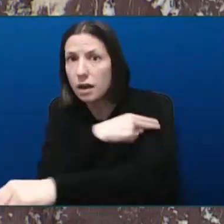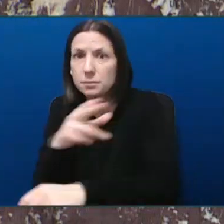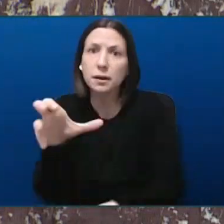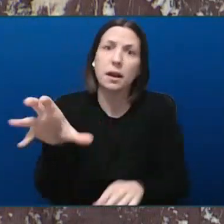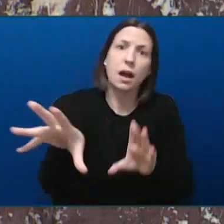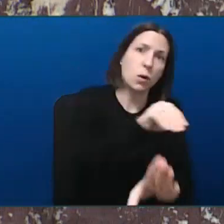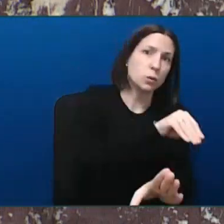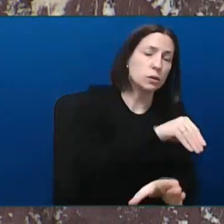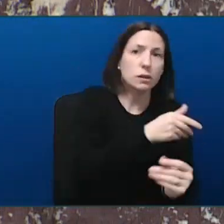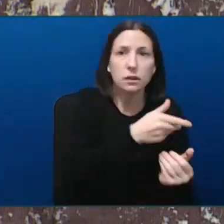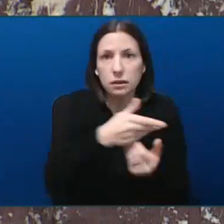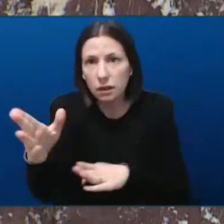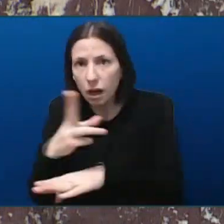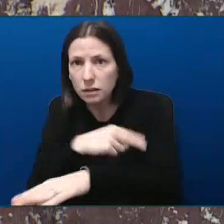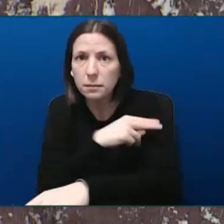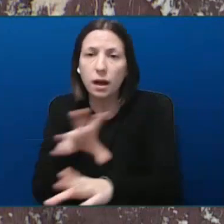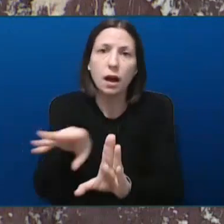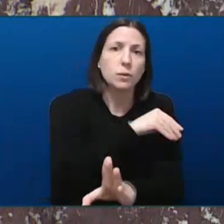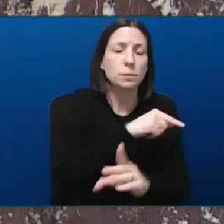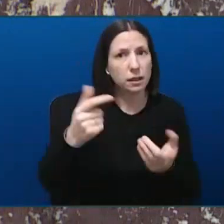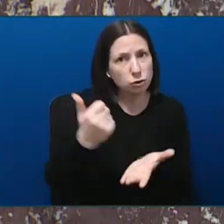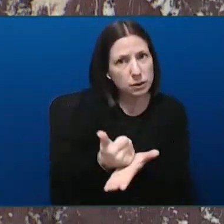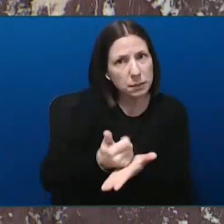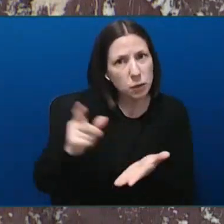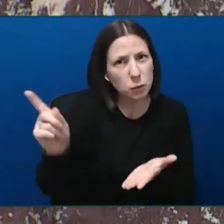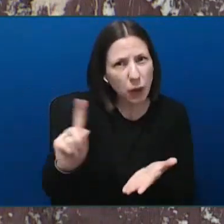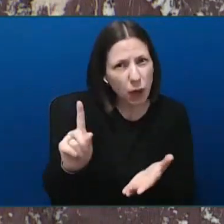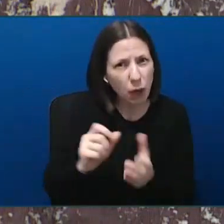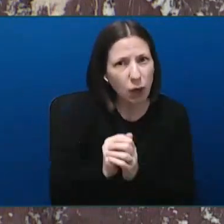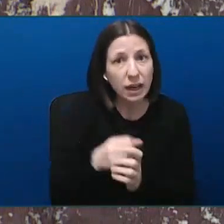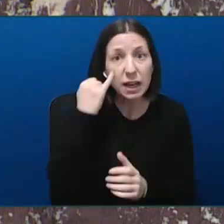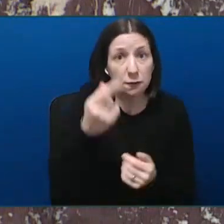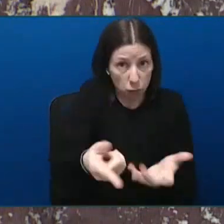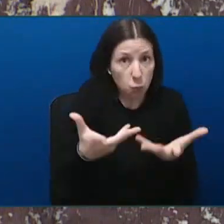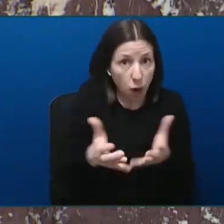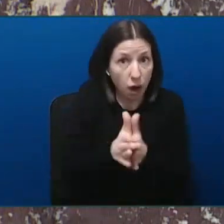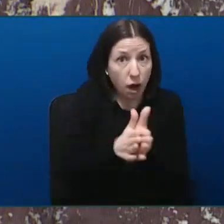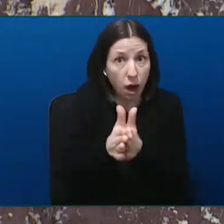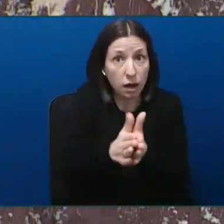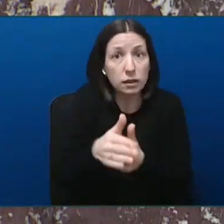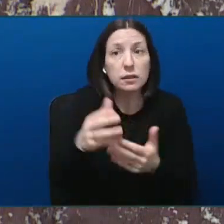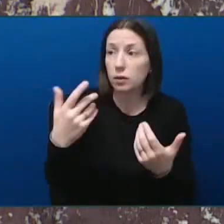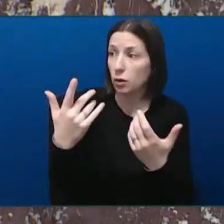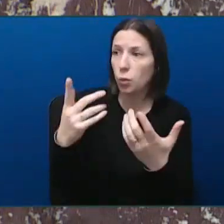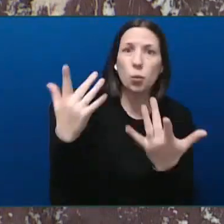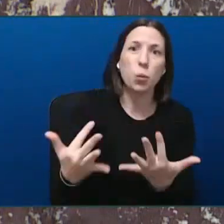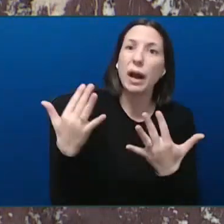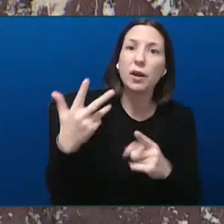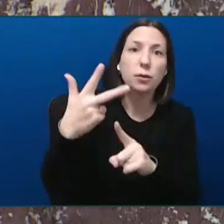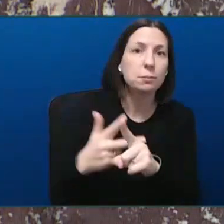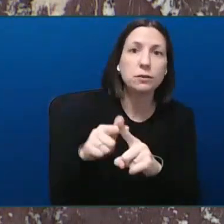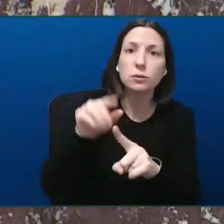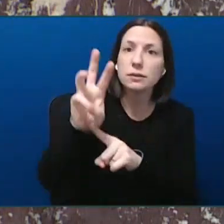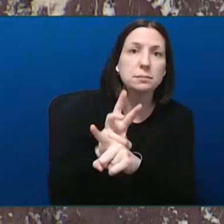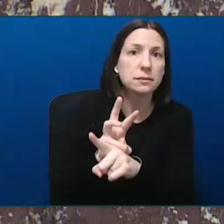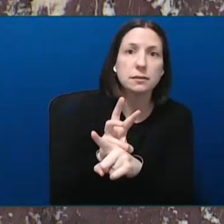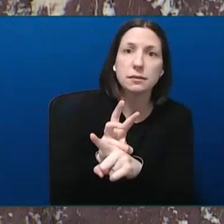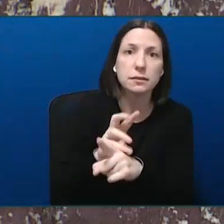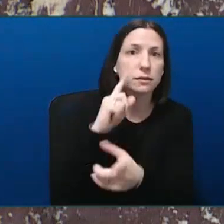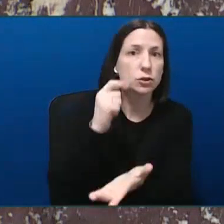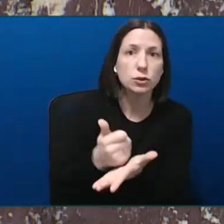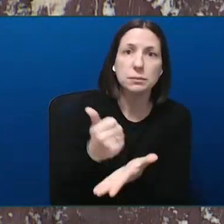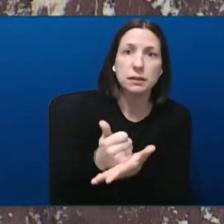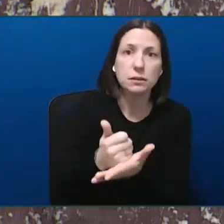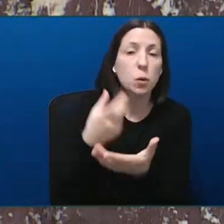daughter wanted treatment, Bob was told that the wait would be 3 to 6 months or cost tens of thousands of